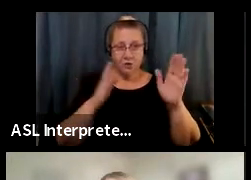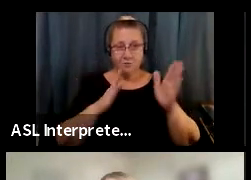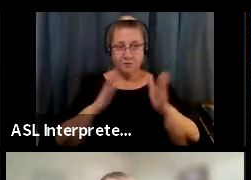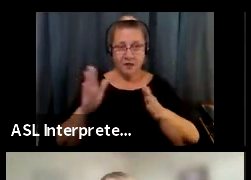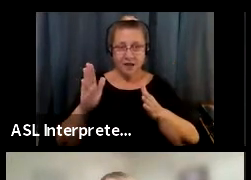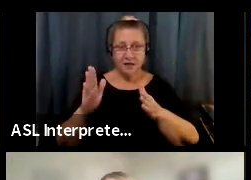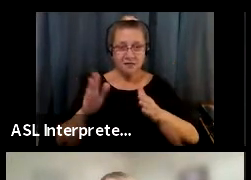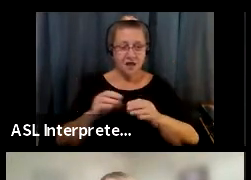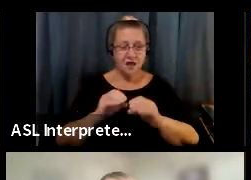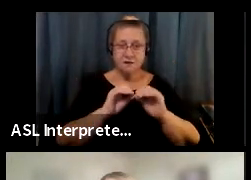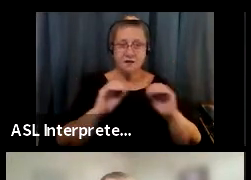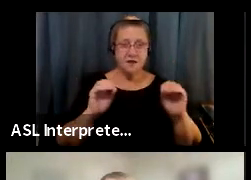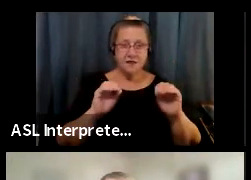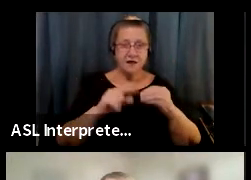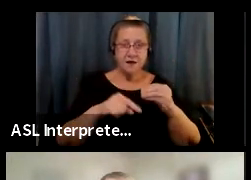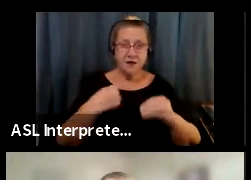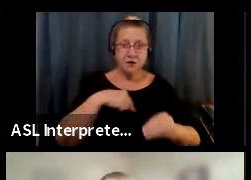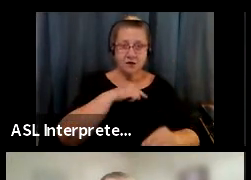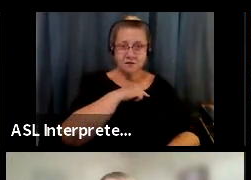no other place that we would rather have been.